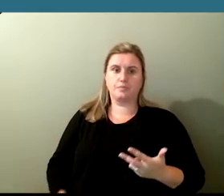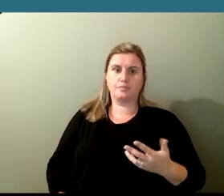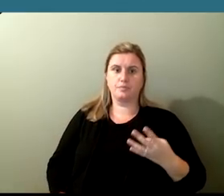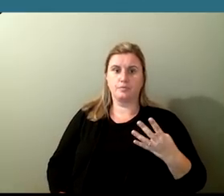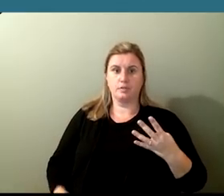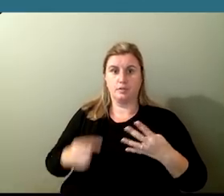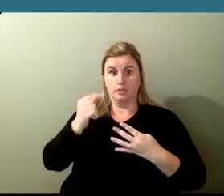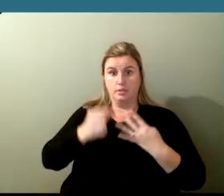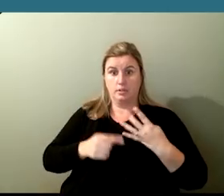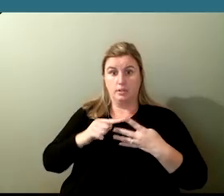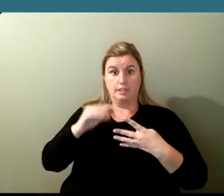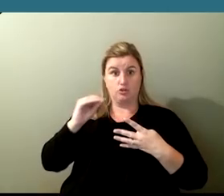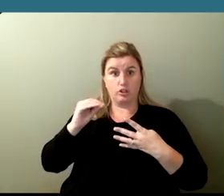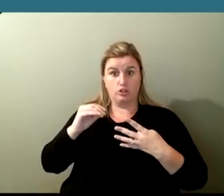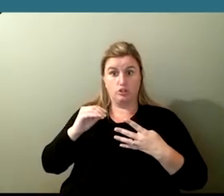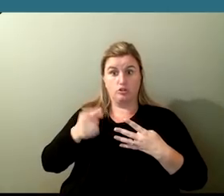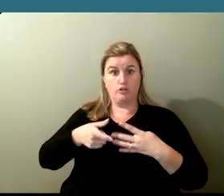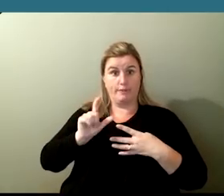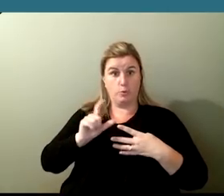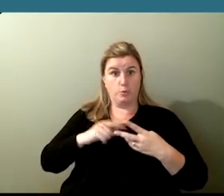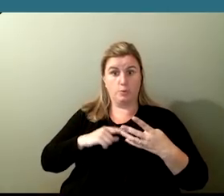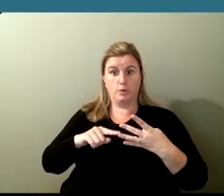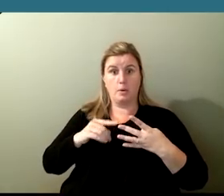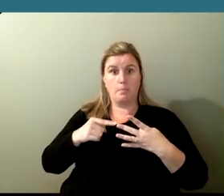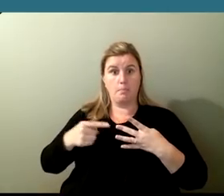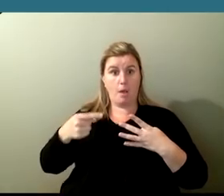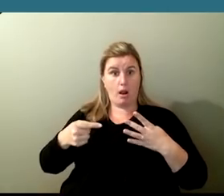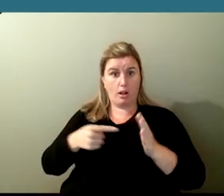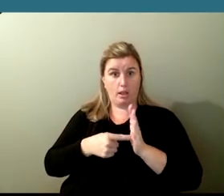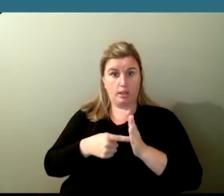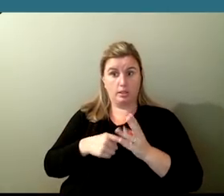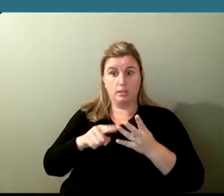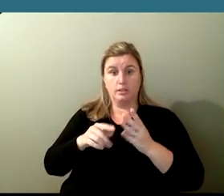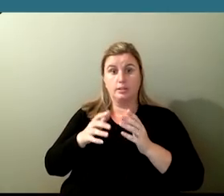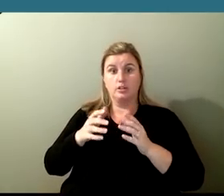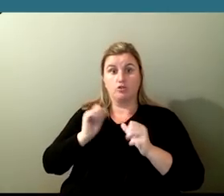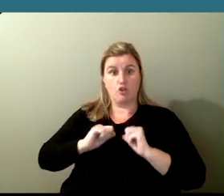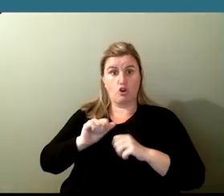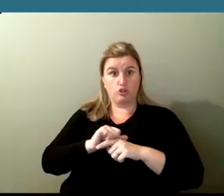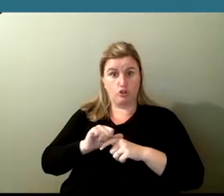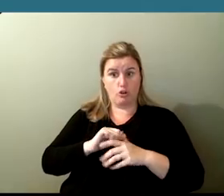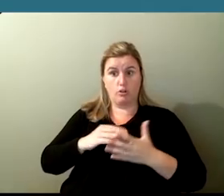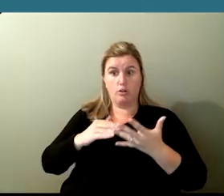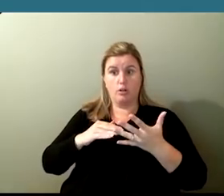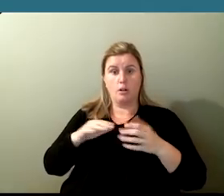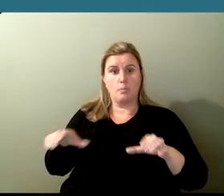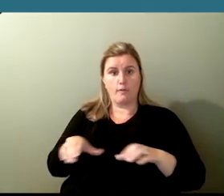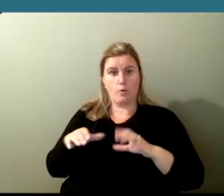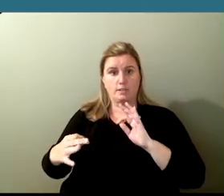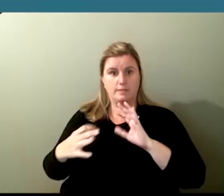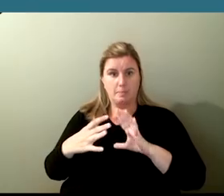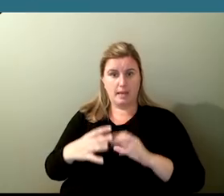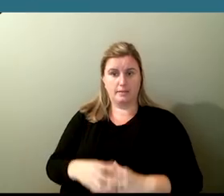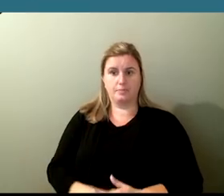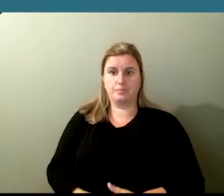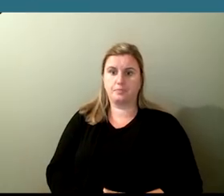BST include instructions or review, modeling, skill rehearsal, and performance feedback.